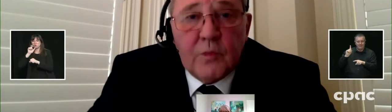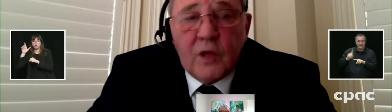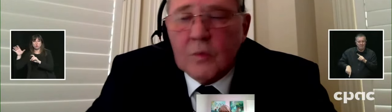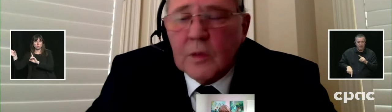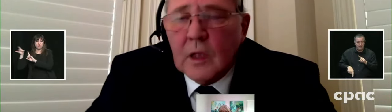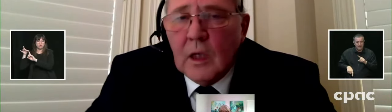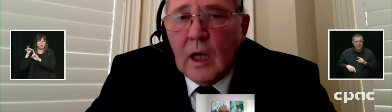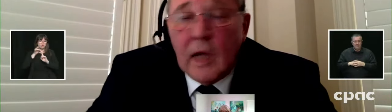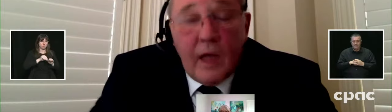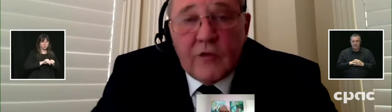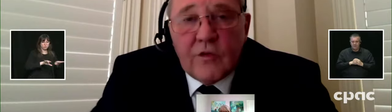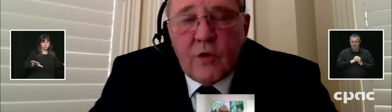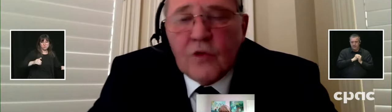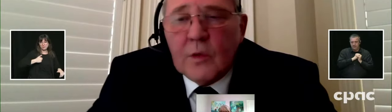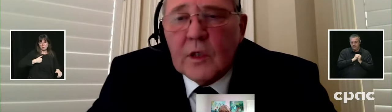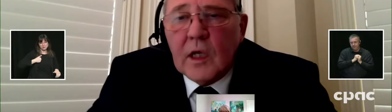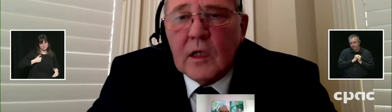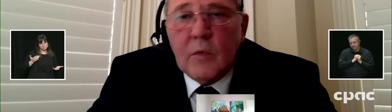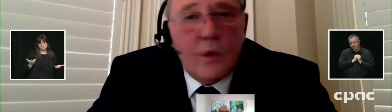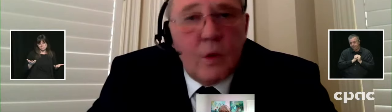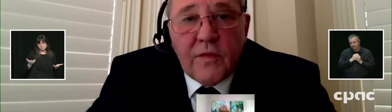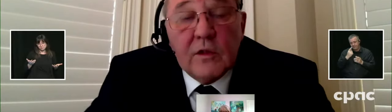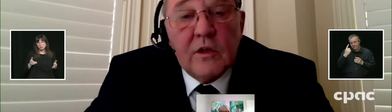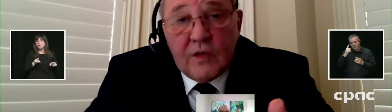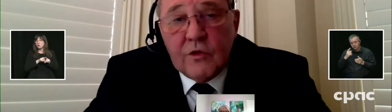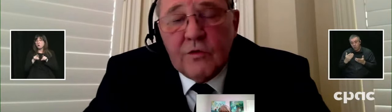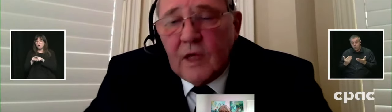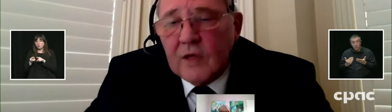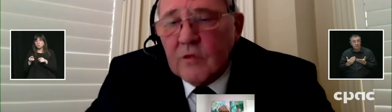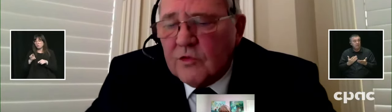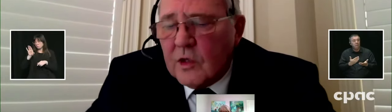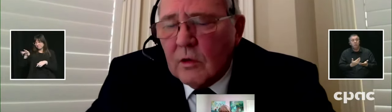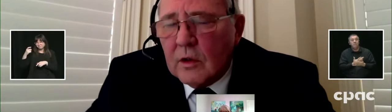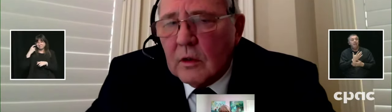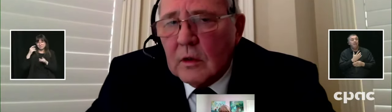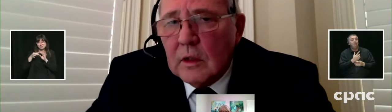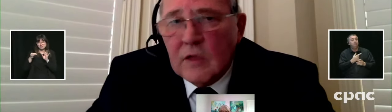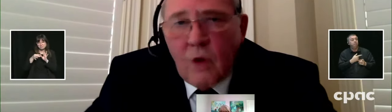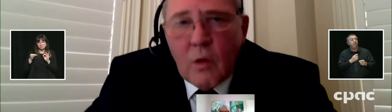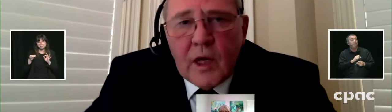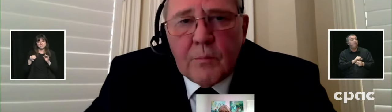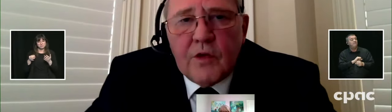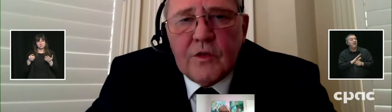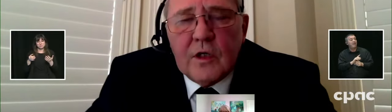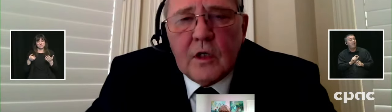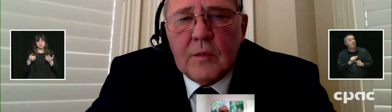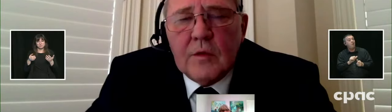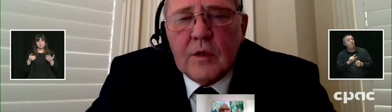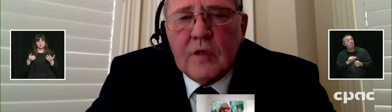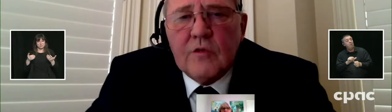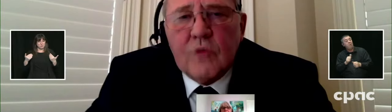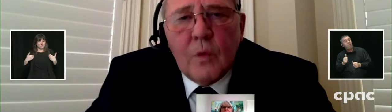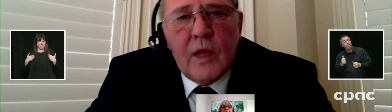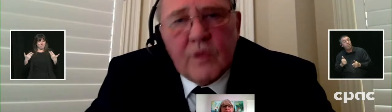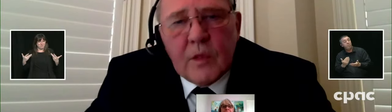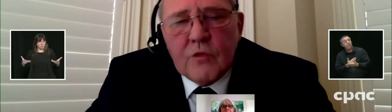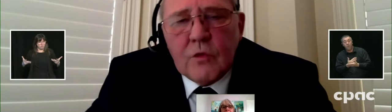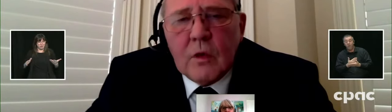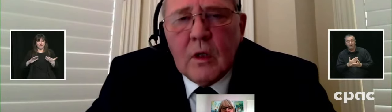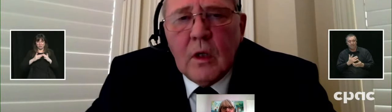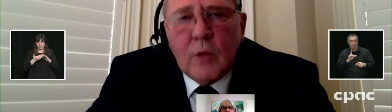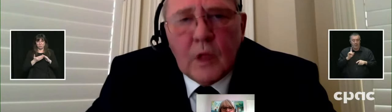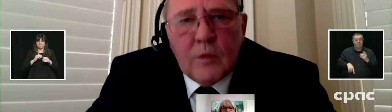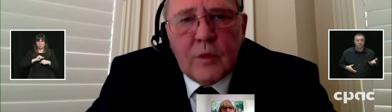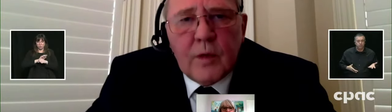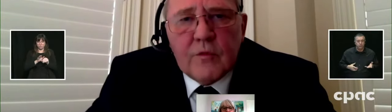with them responsibly. And as I've also indicated, we know that the illness, as was said earlier, is already present in our communities. And so we have to make